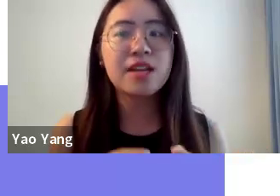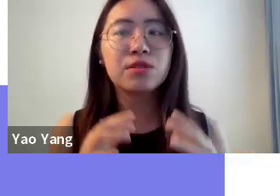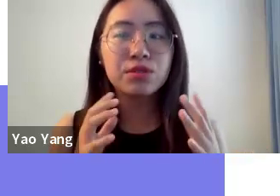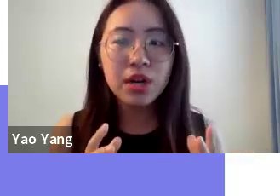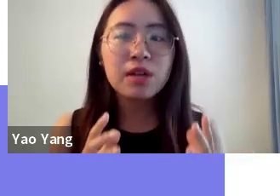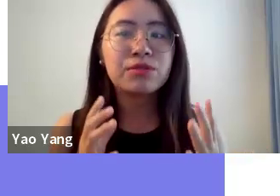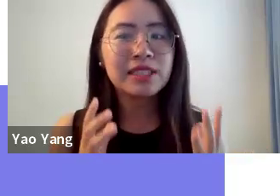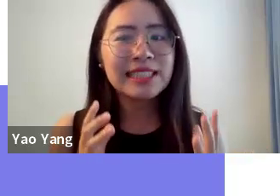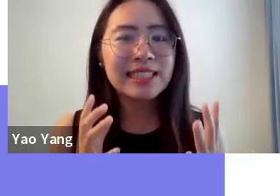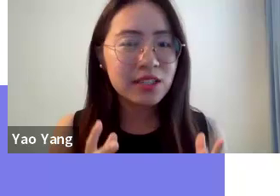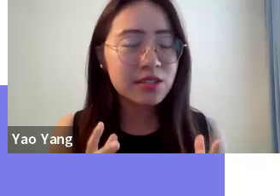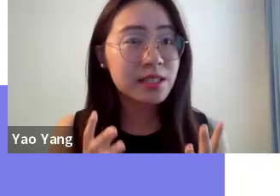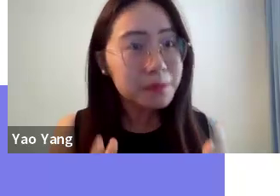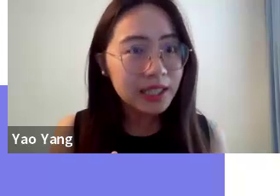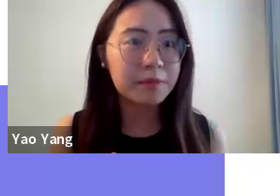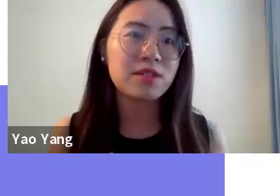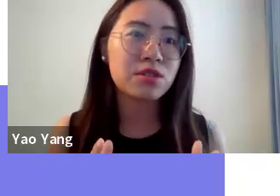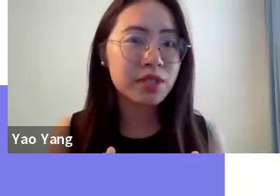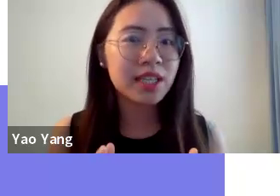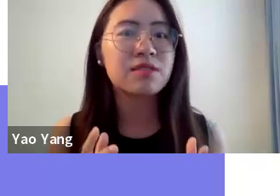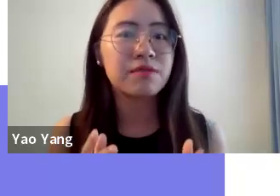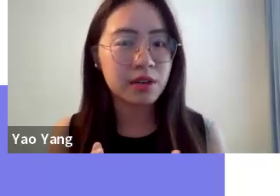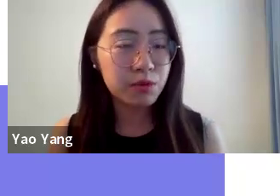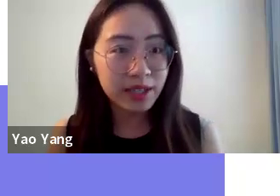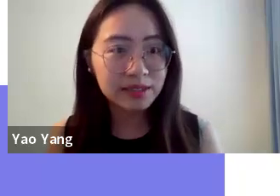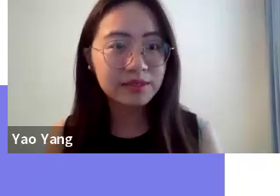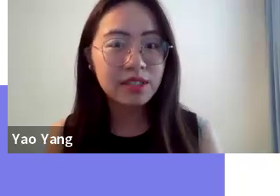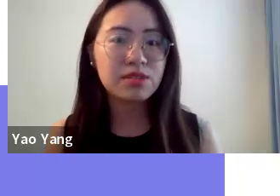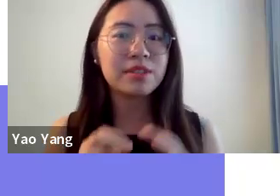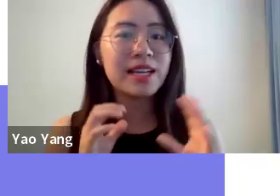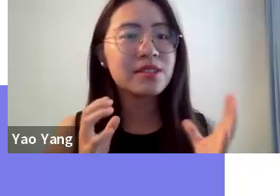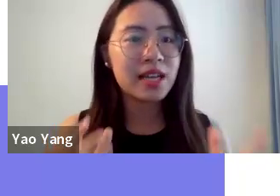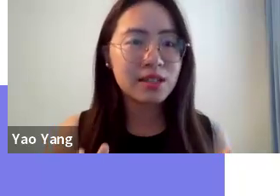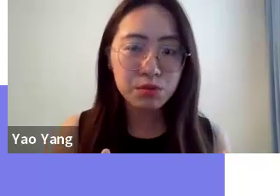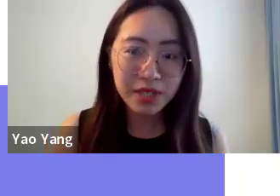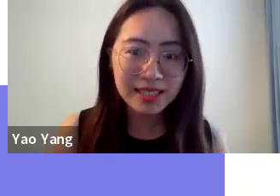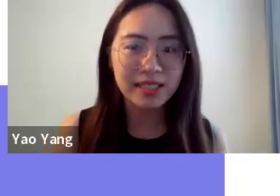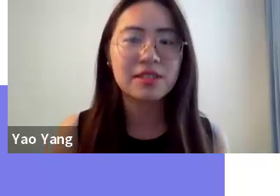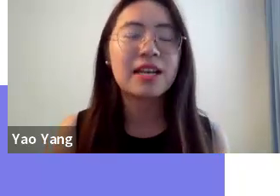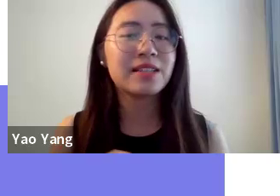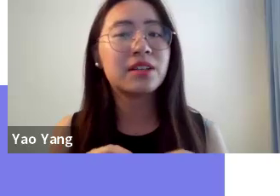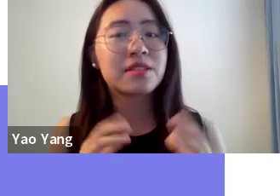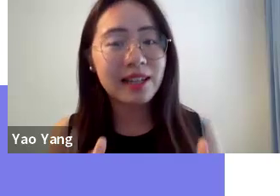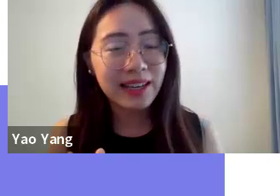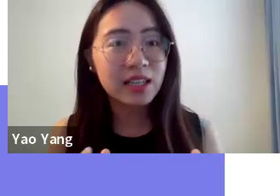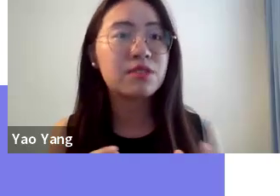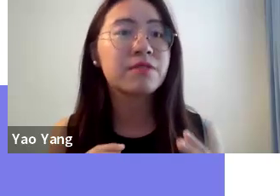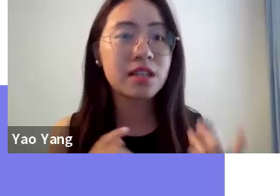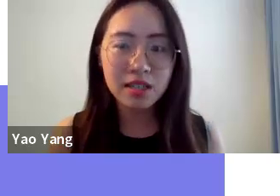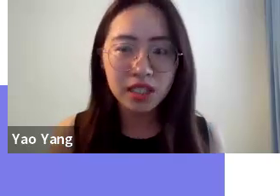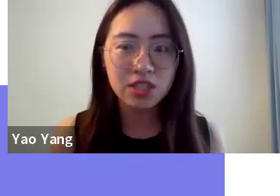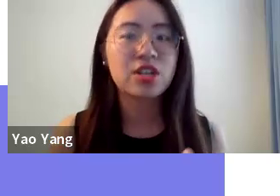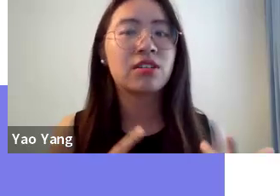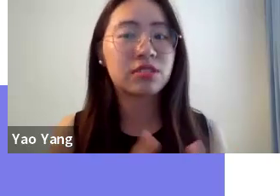hard, and who really cares deeply about doing it very well. So that's not weakness, that's a sign